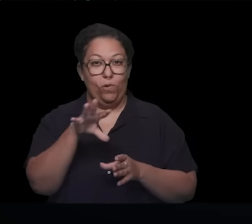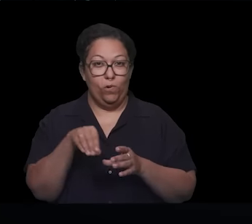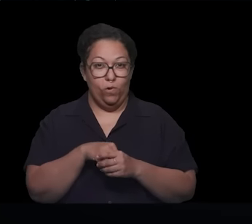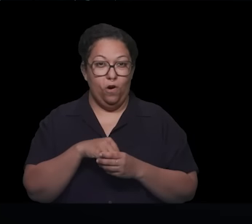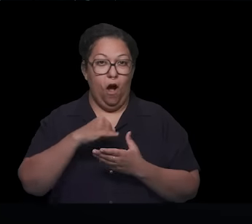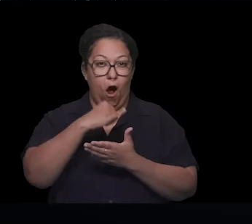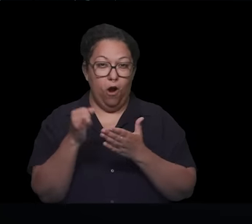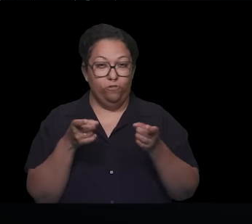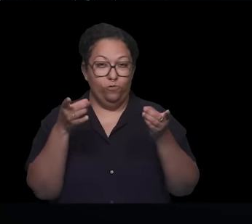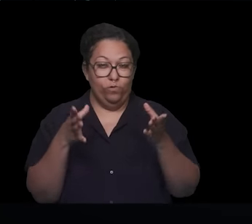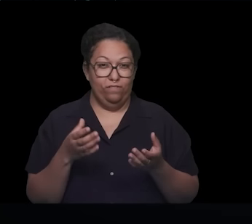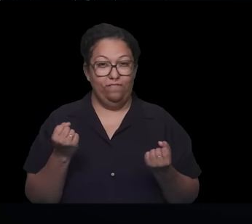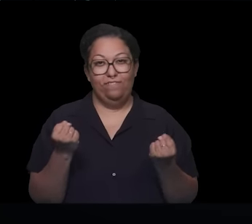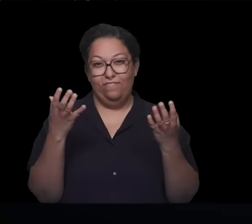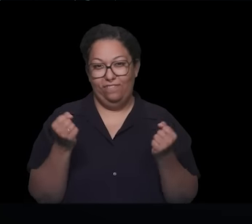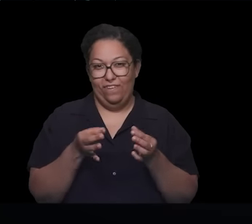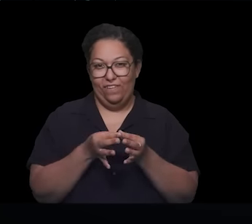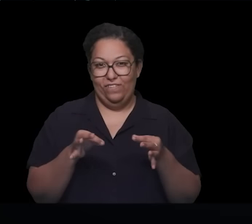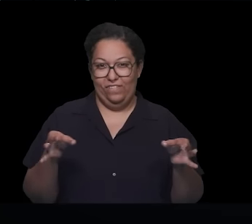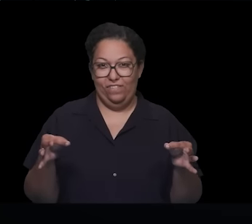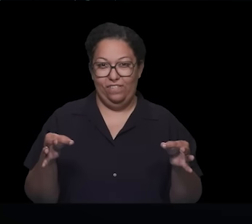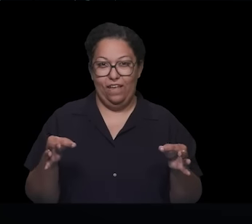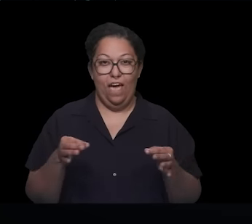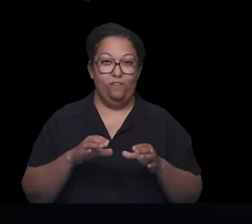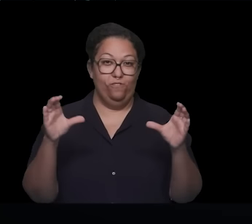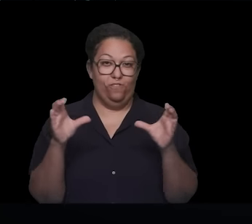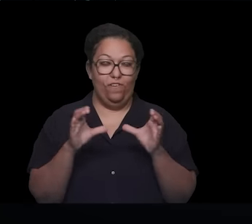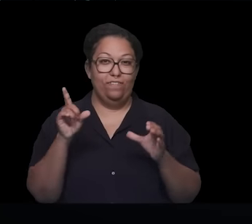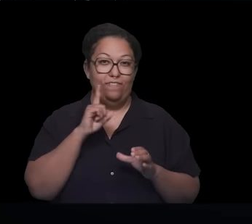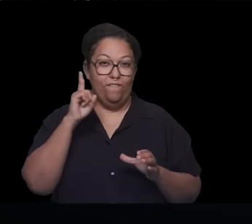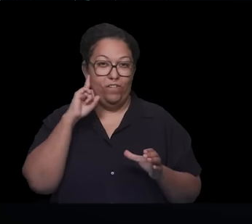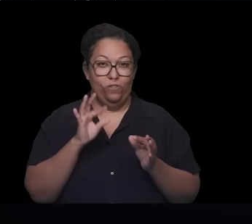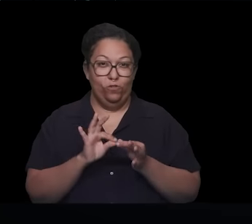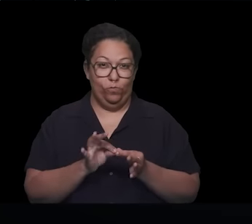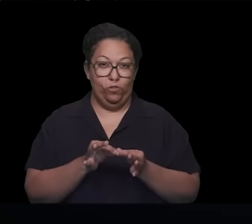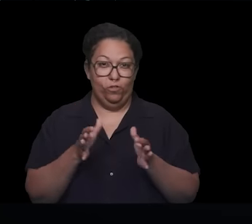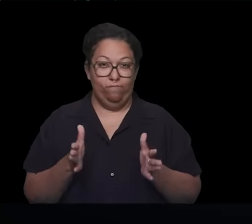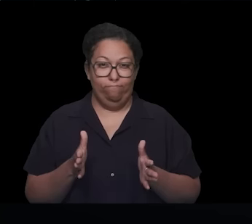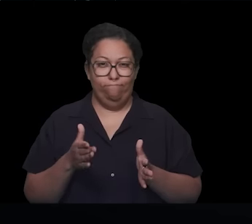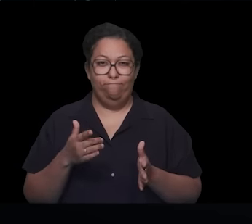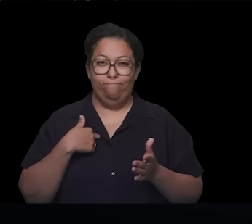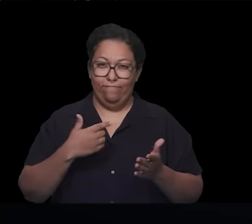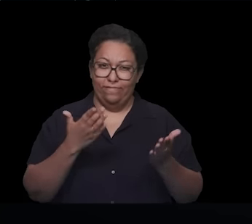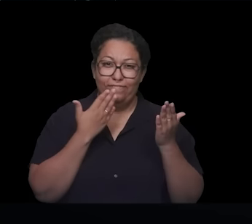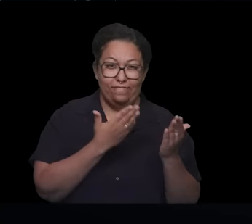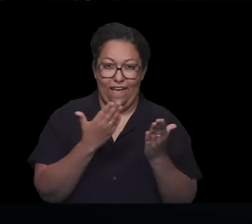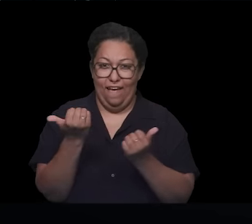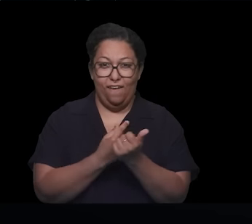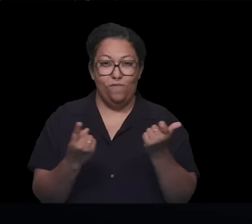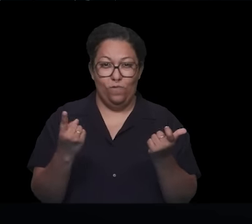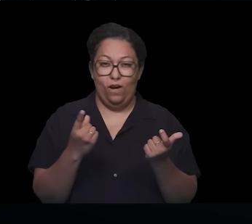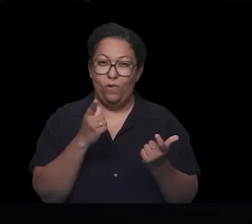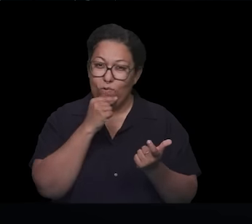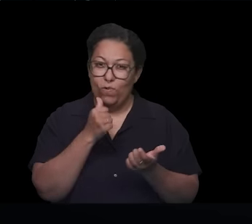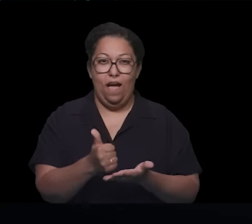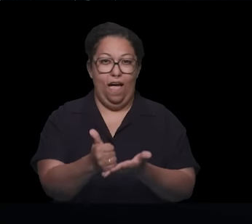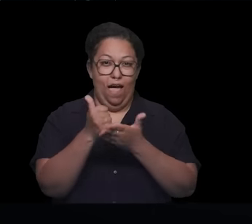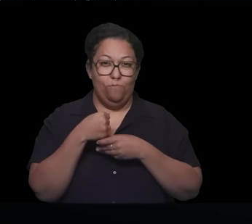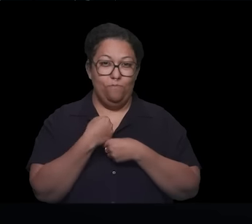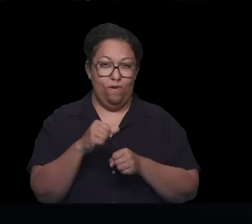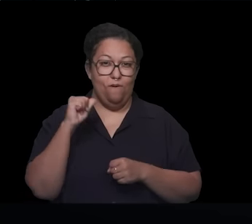community, including the artistic director of sign language and a certified deaf interpreter. We thank everyone who